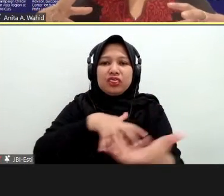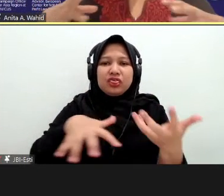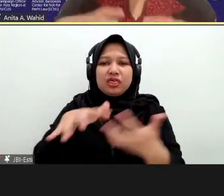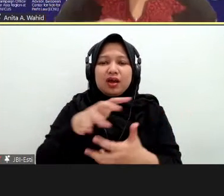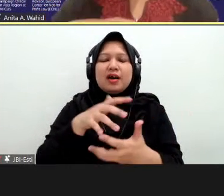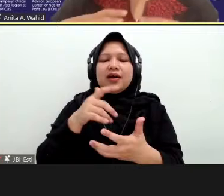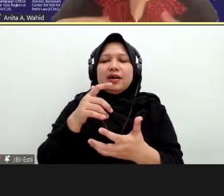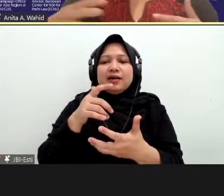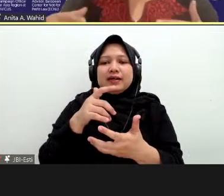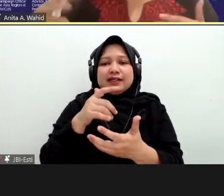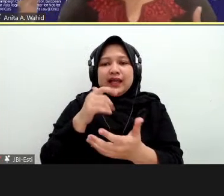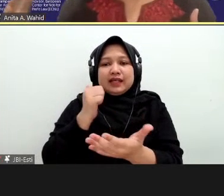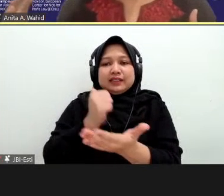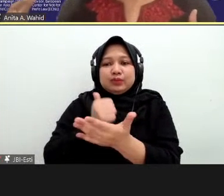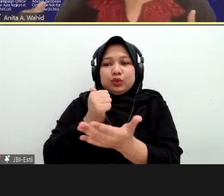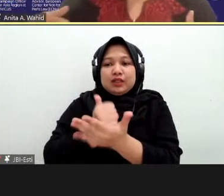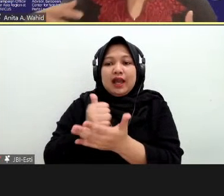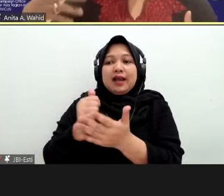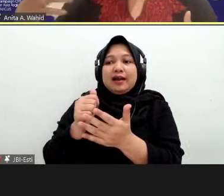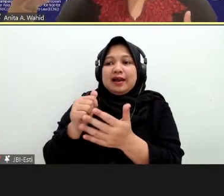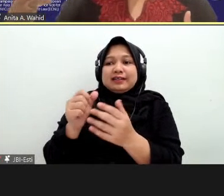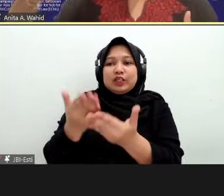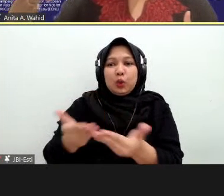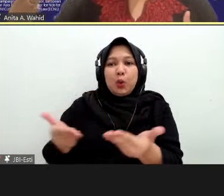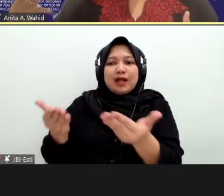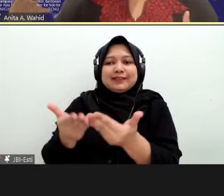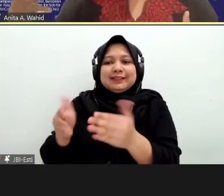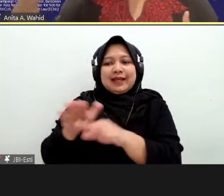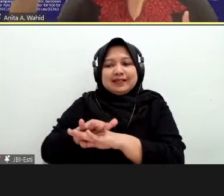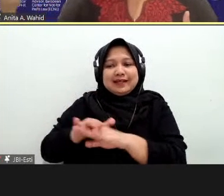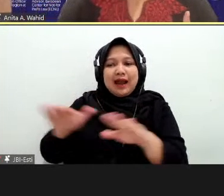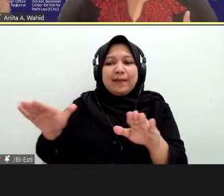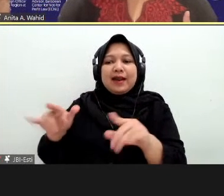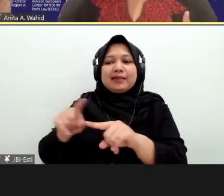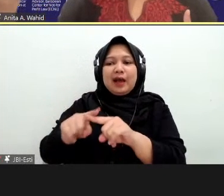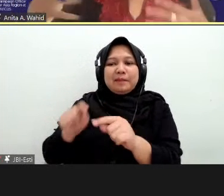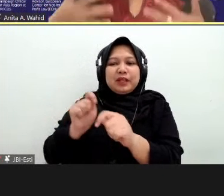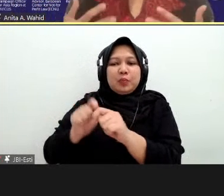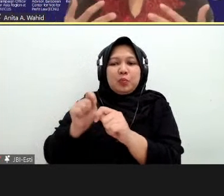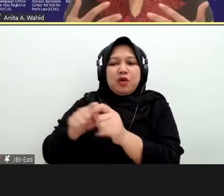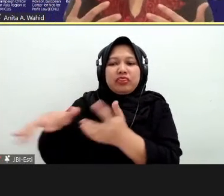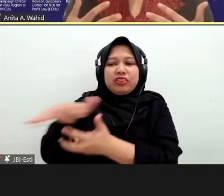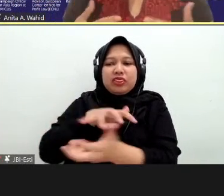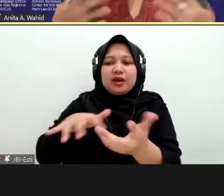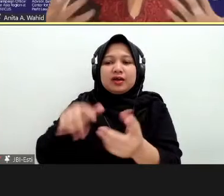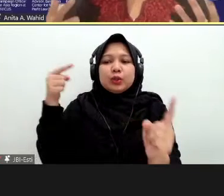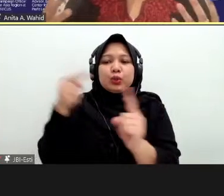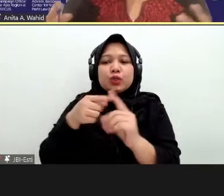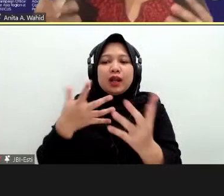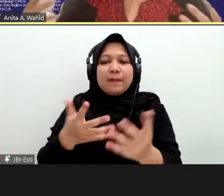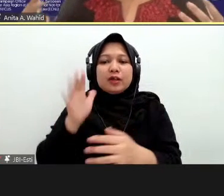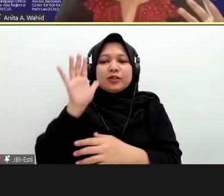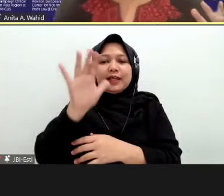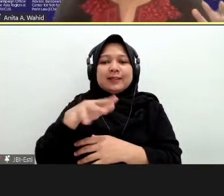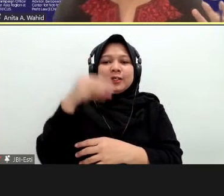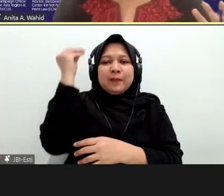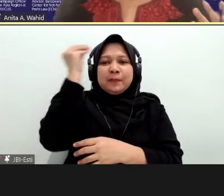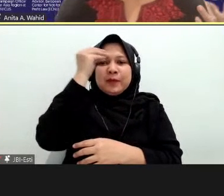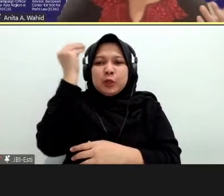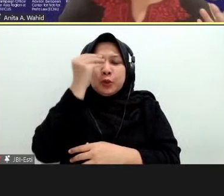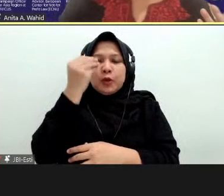situation or riots as well. And even too, if the events running peacefully, but they create confusion at the same